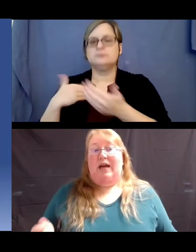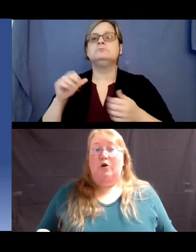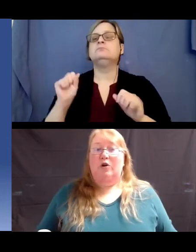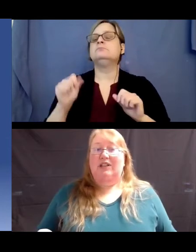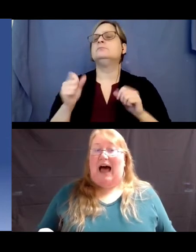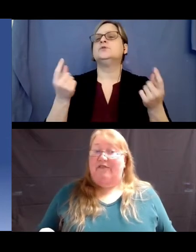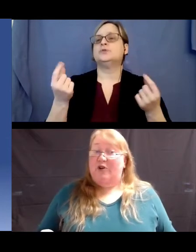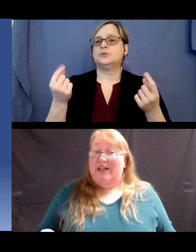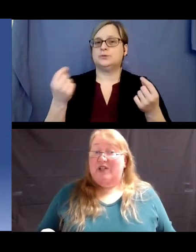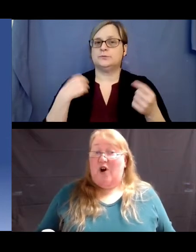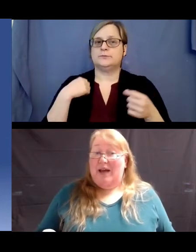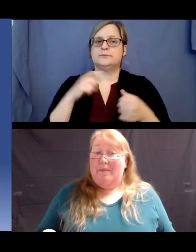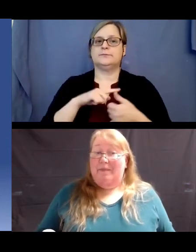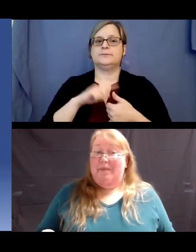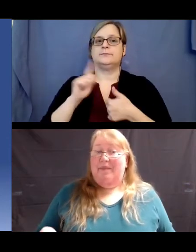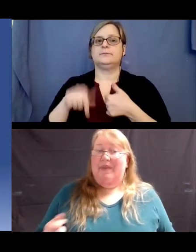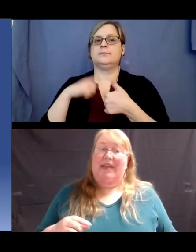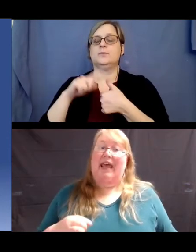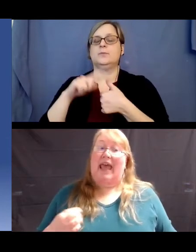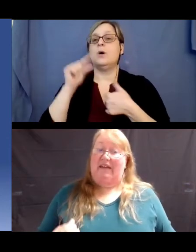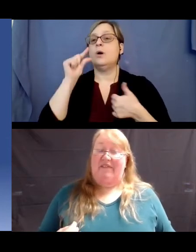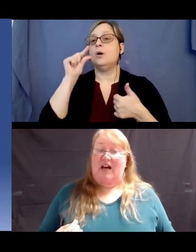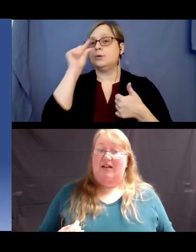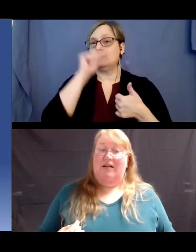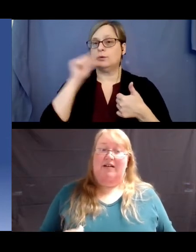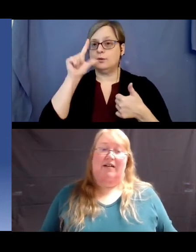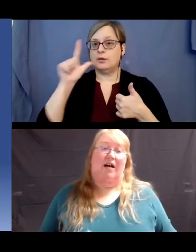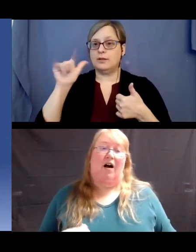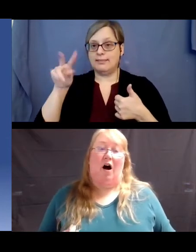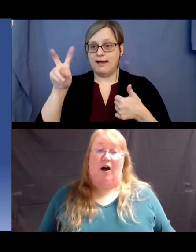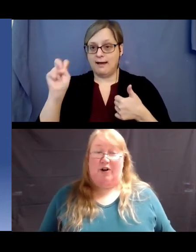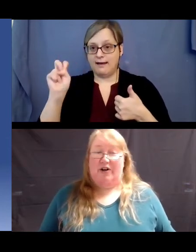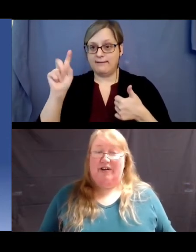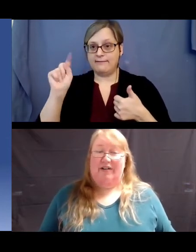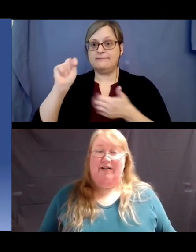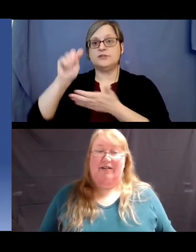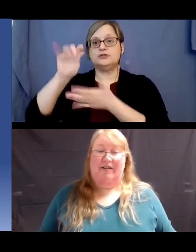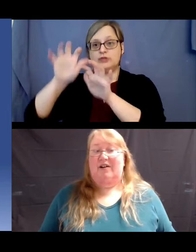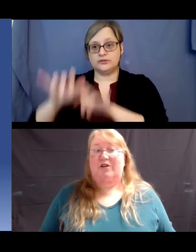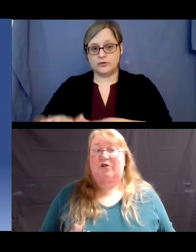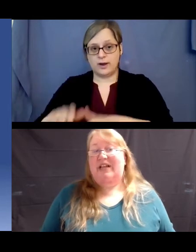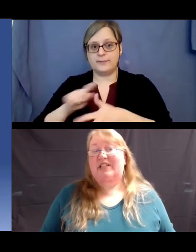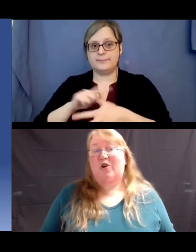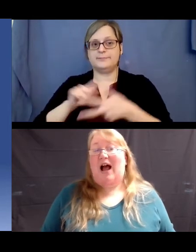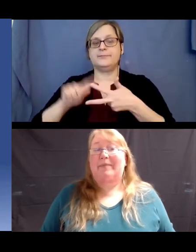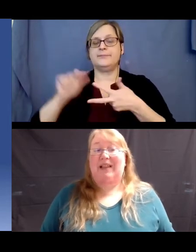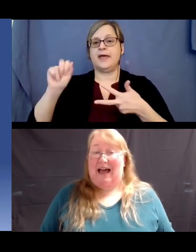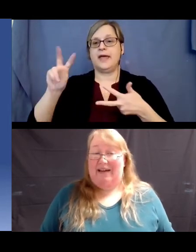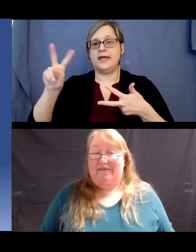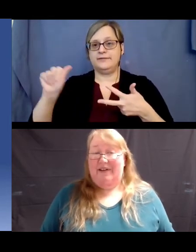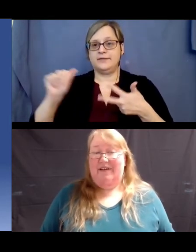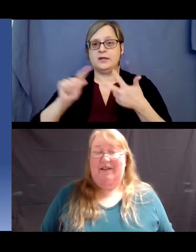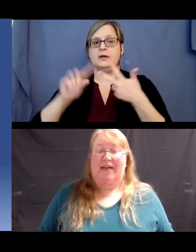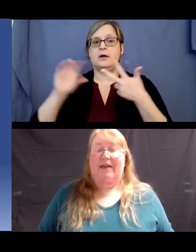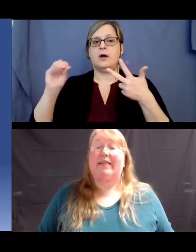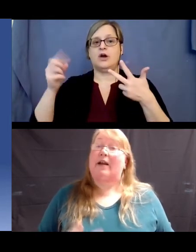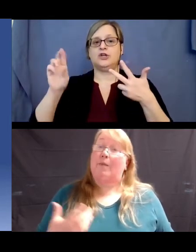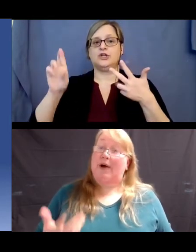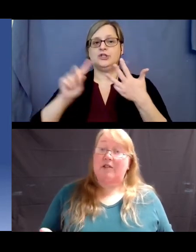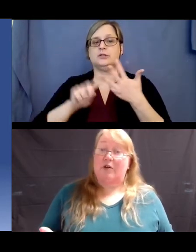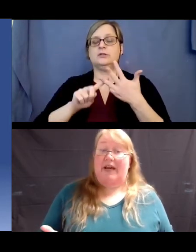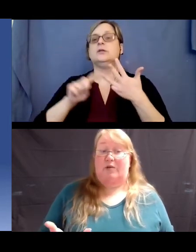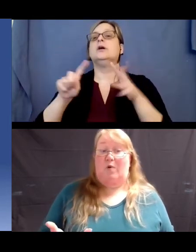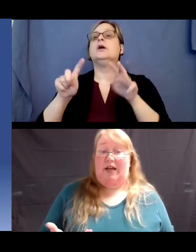We've got Google Live Transcribe, Ava, Otter, Transcribed Live, and